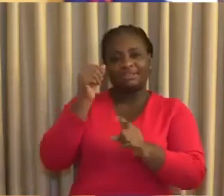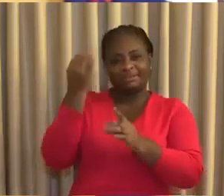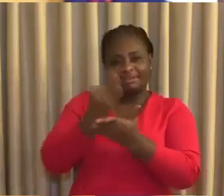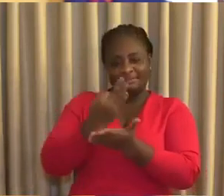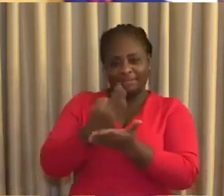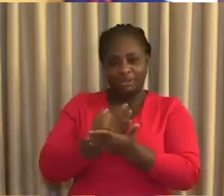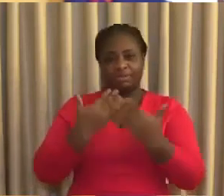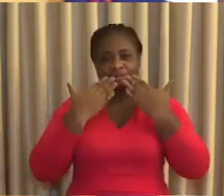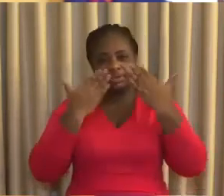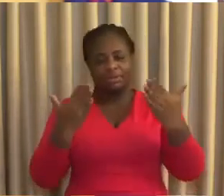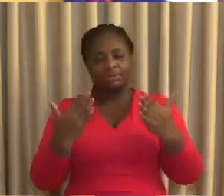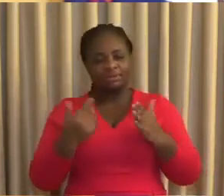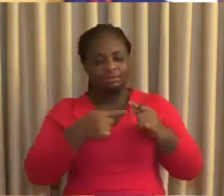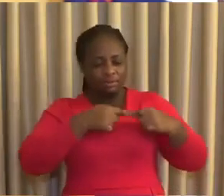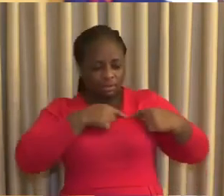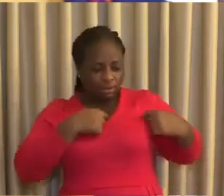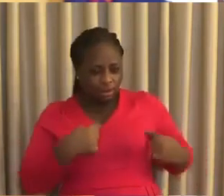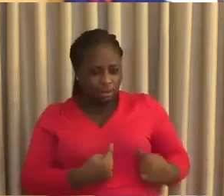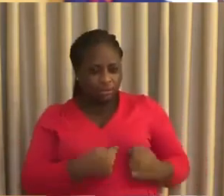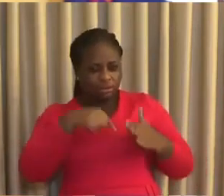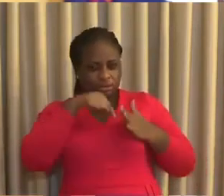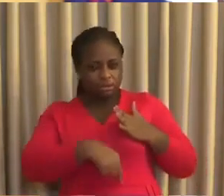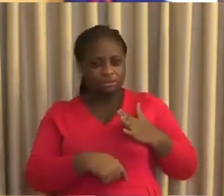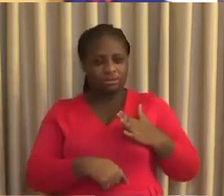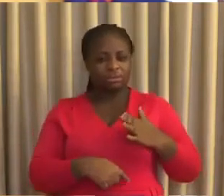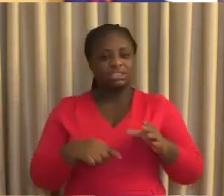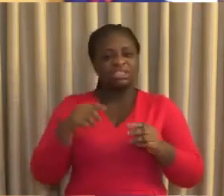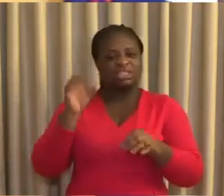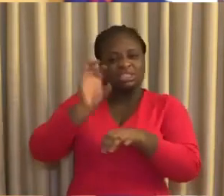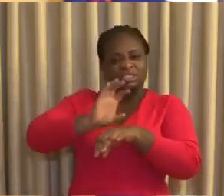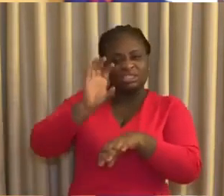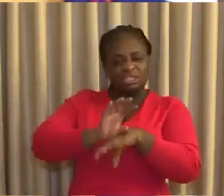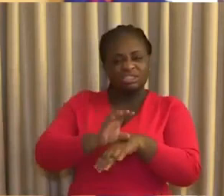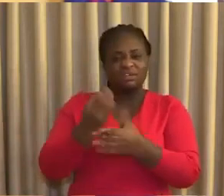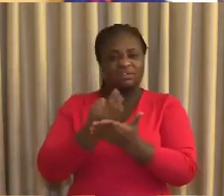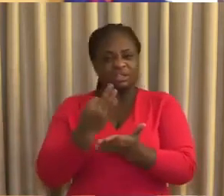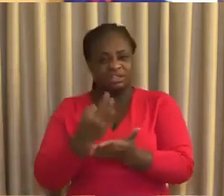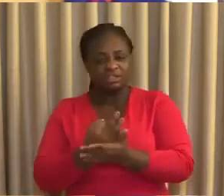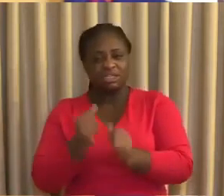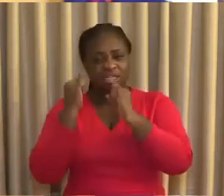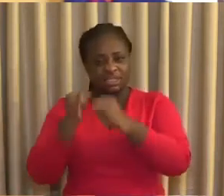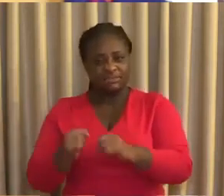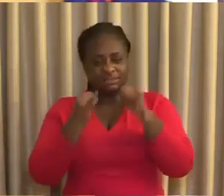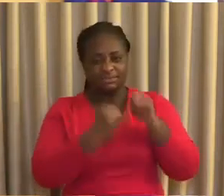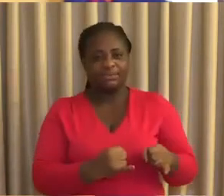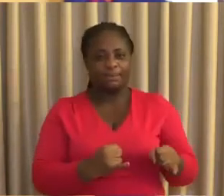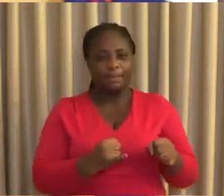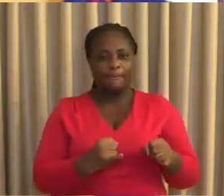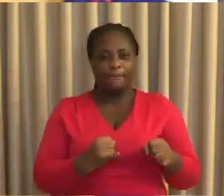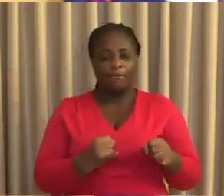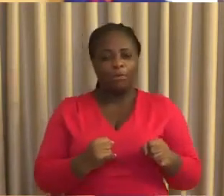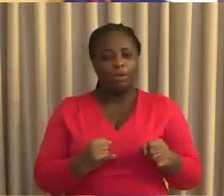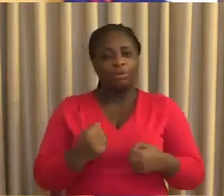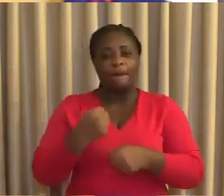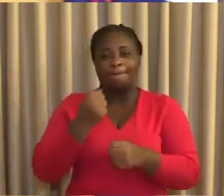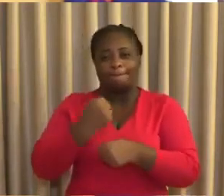heart, the churches, financial institutions, and individuals who have already made donations to help